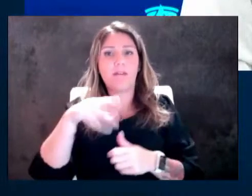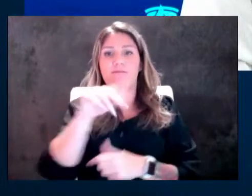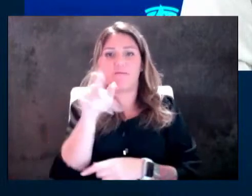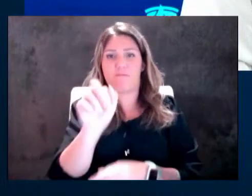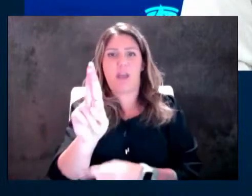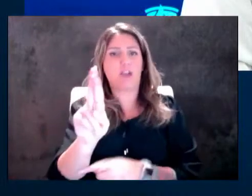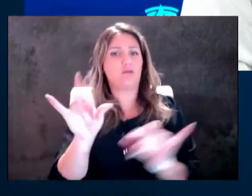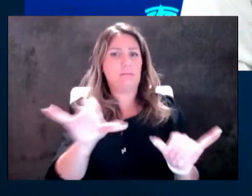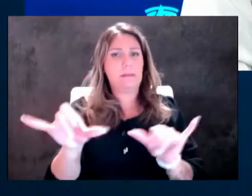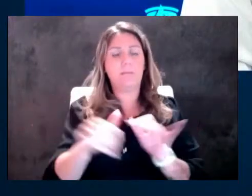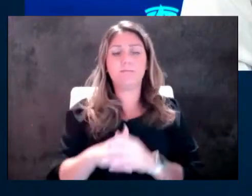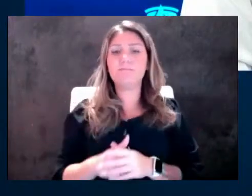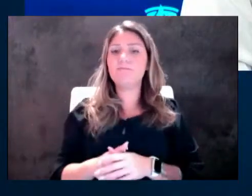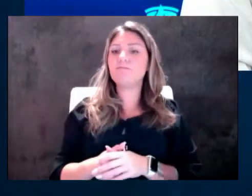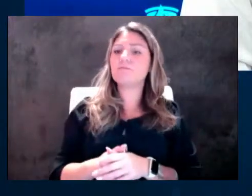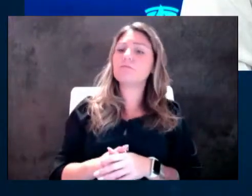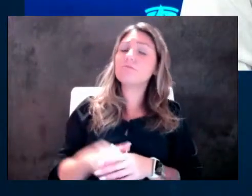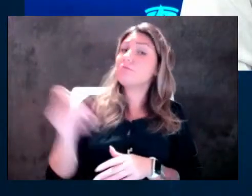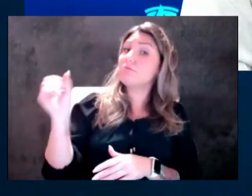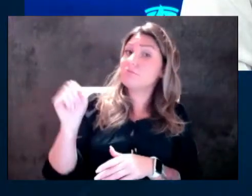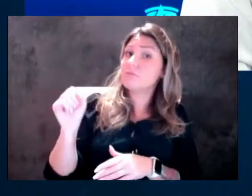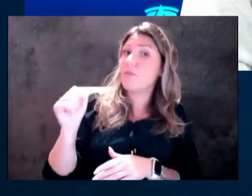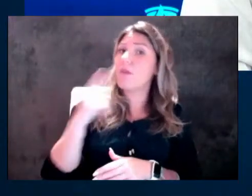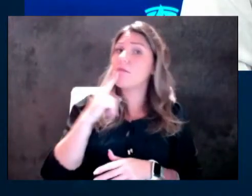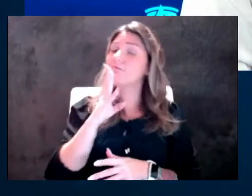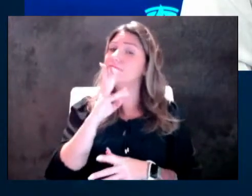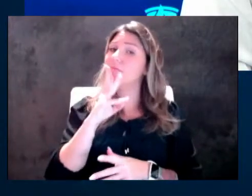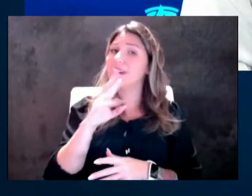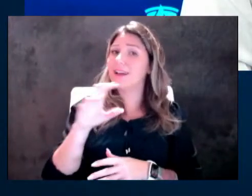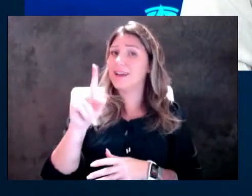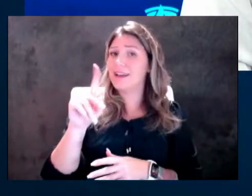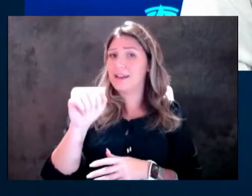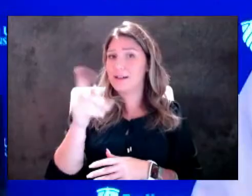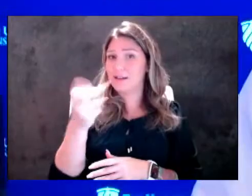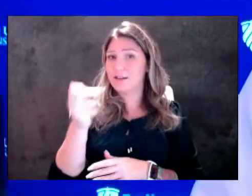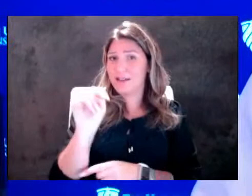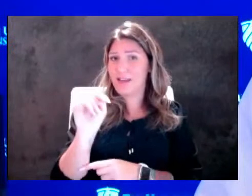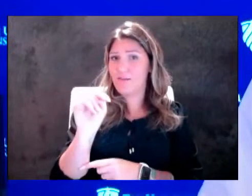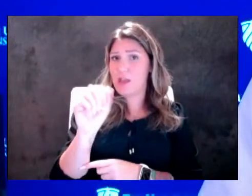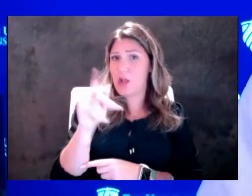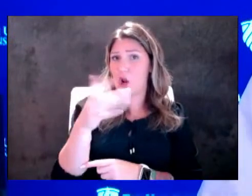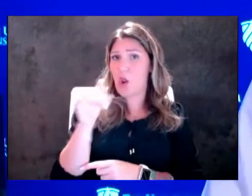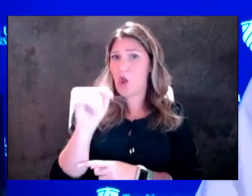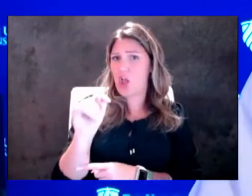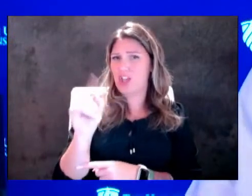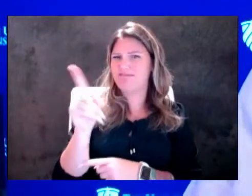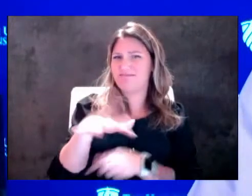was able to talk with Kevin Alt, our local vaccine expert, and we know that